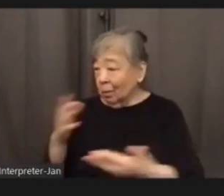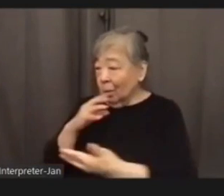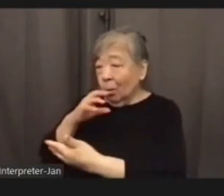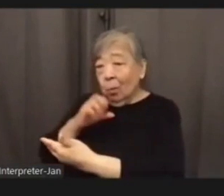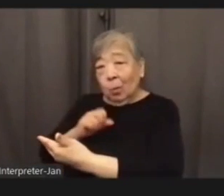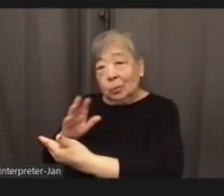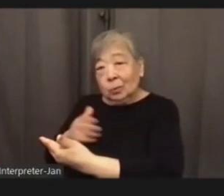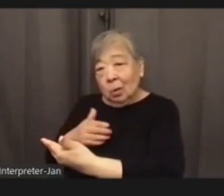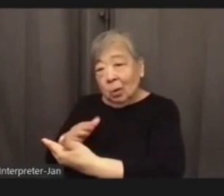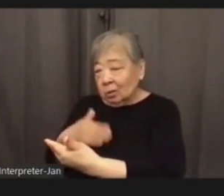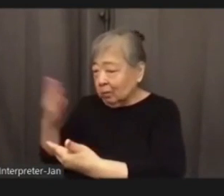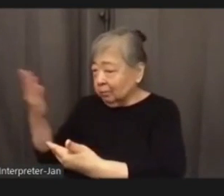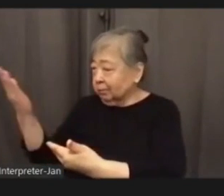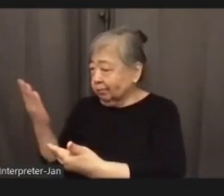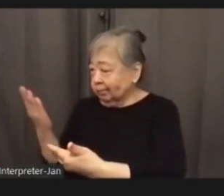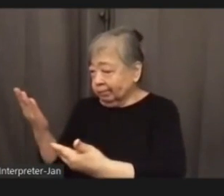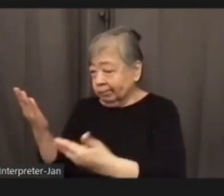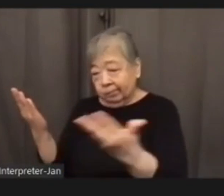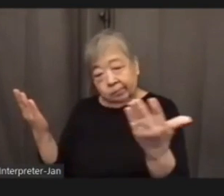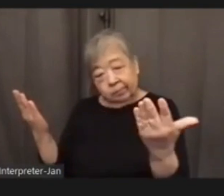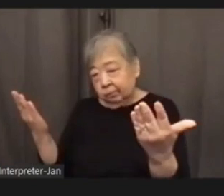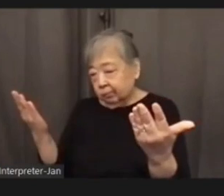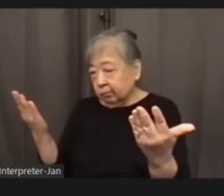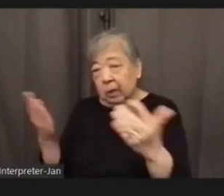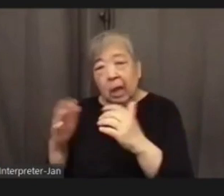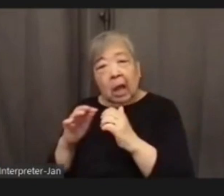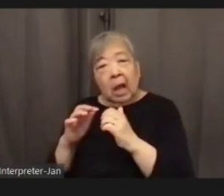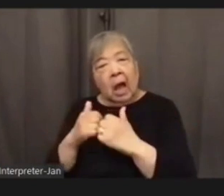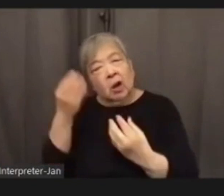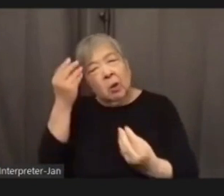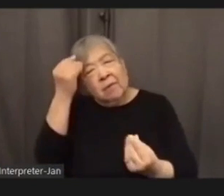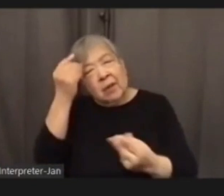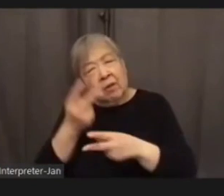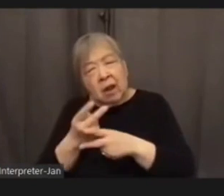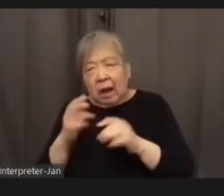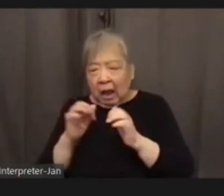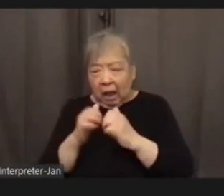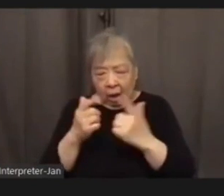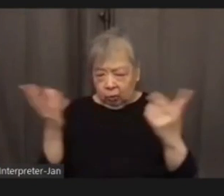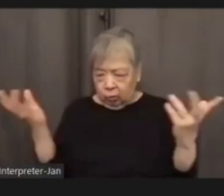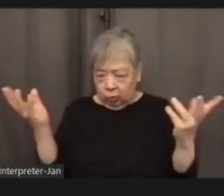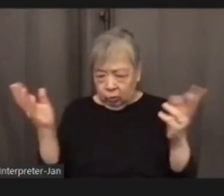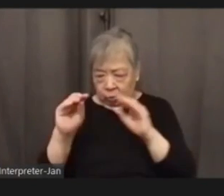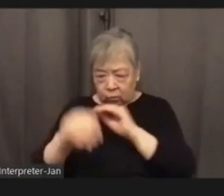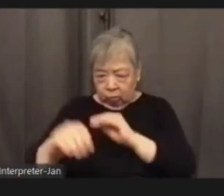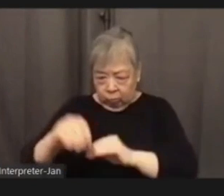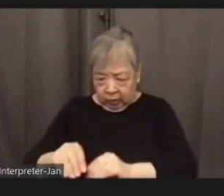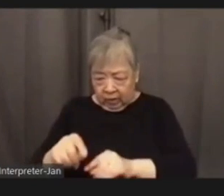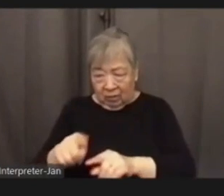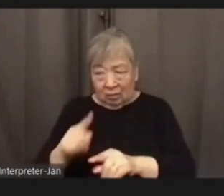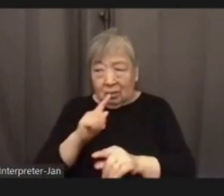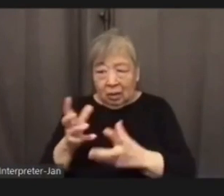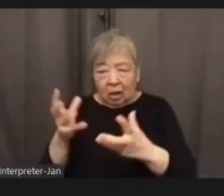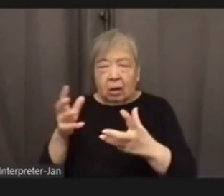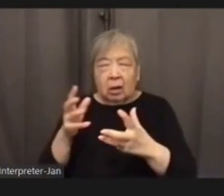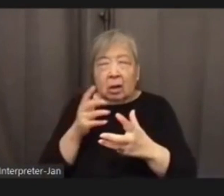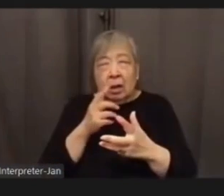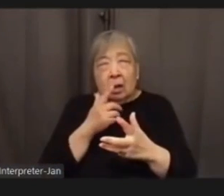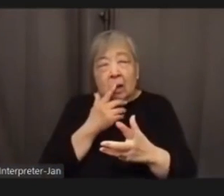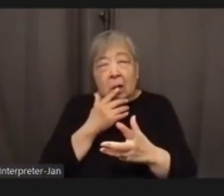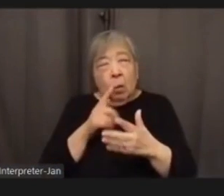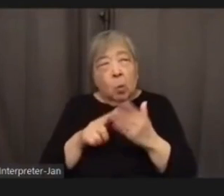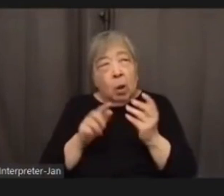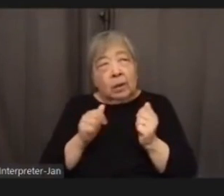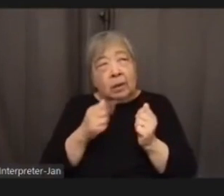that and I went, how do I figure out what do we put in here? It's a lot of stuff. Mm-hmm. What can tell the story of